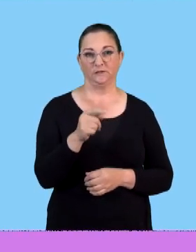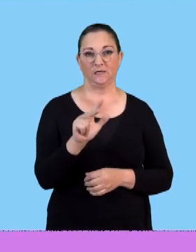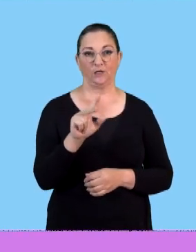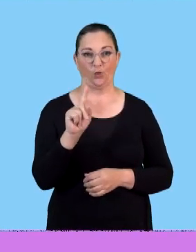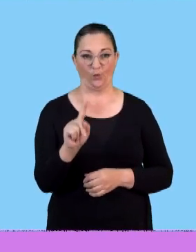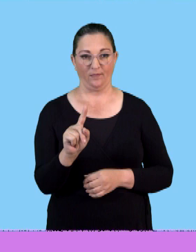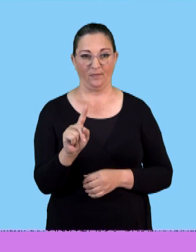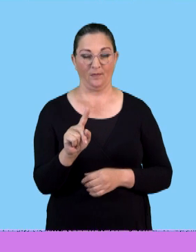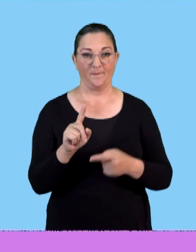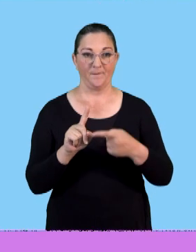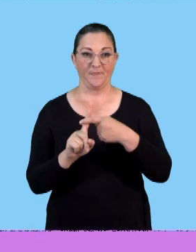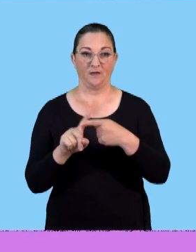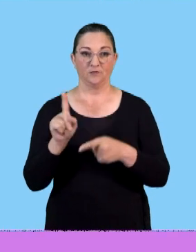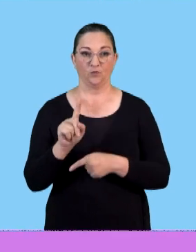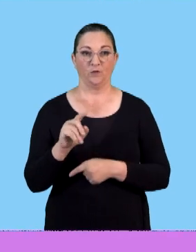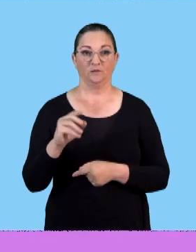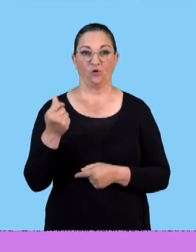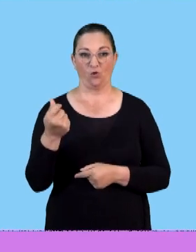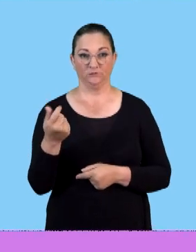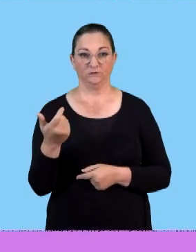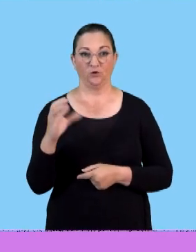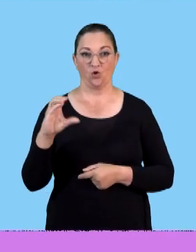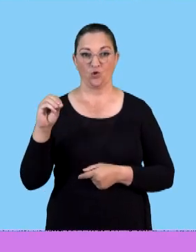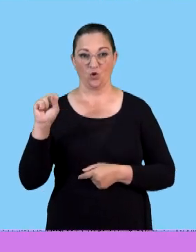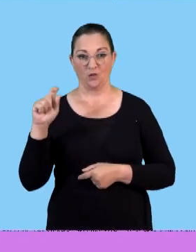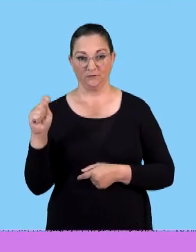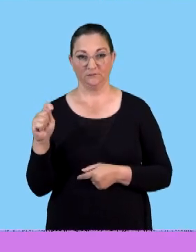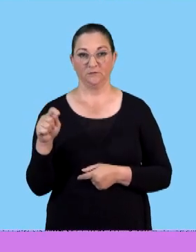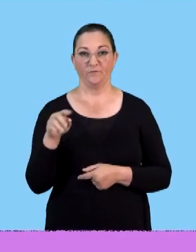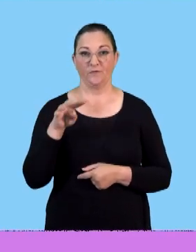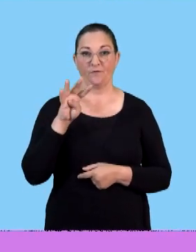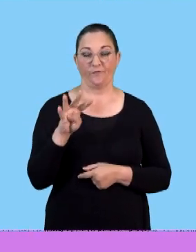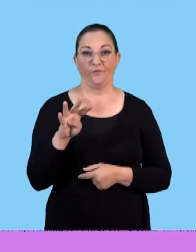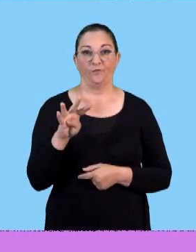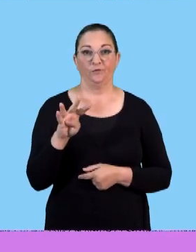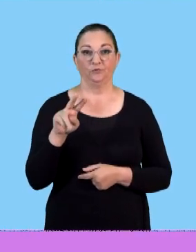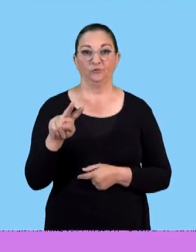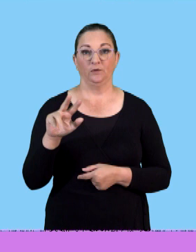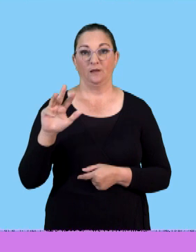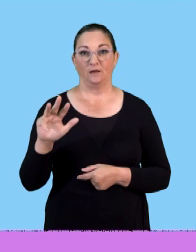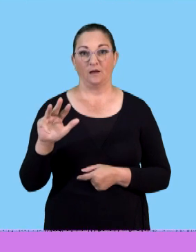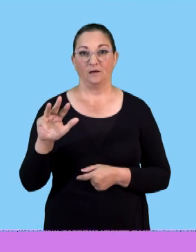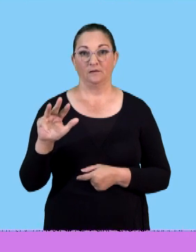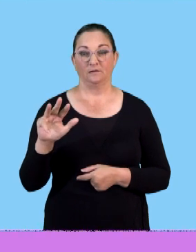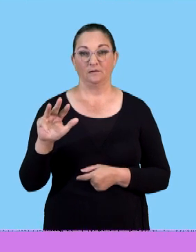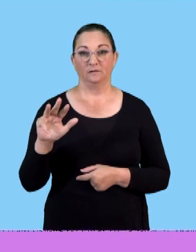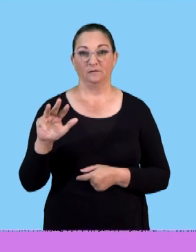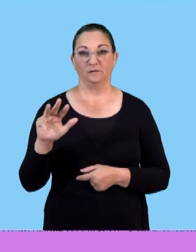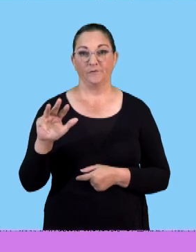107,406 rand and 81 cents plus my cost price. There's my cost price. It's